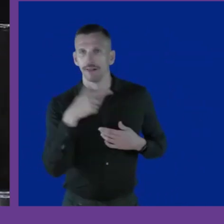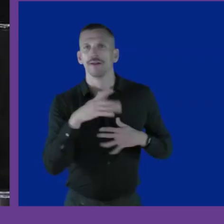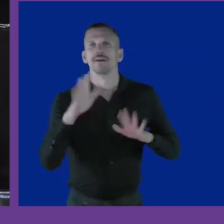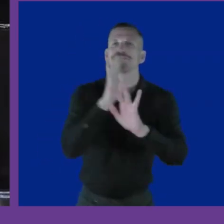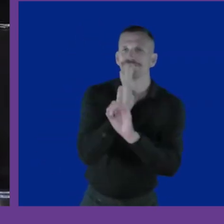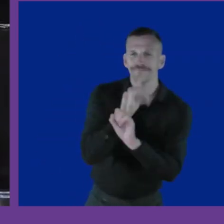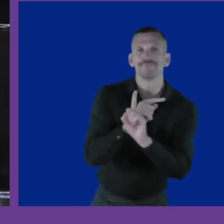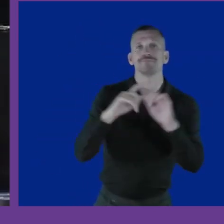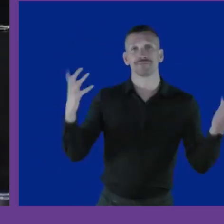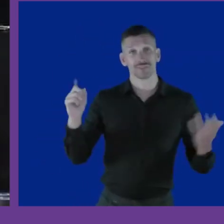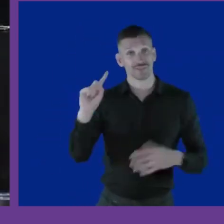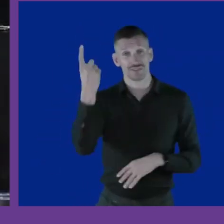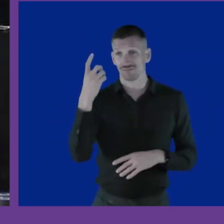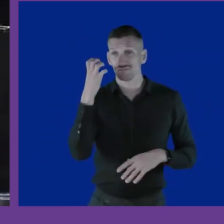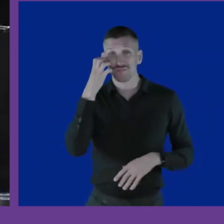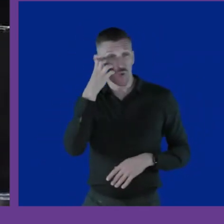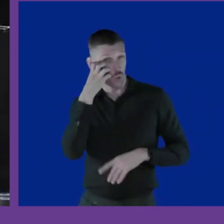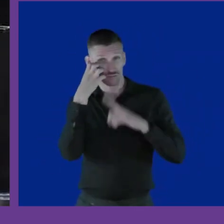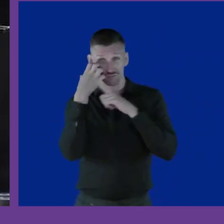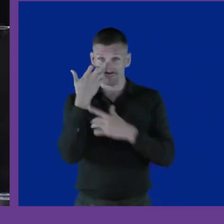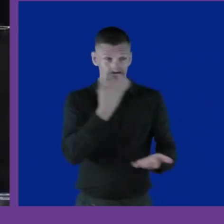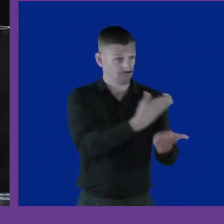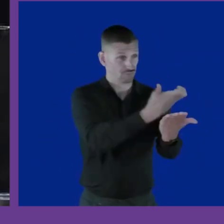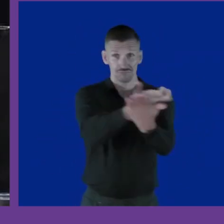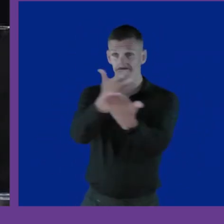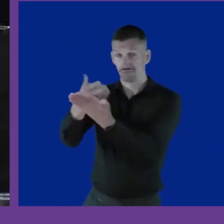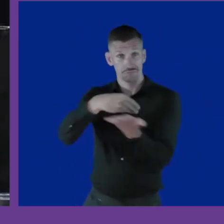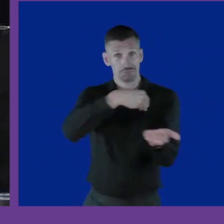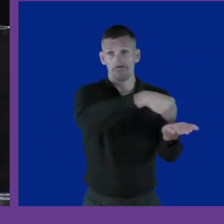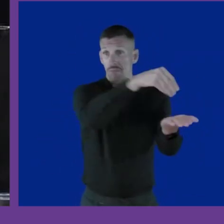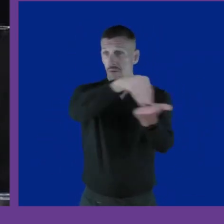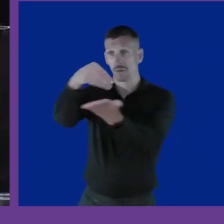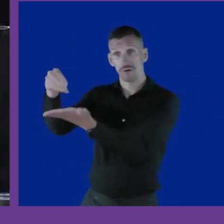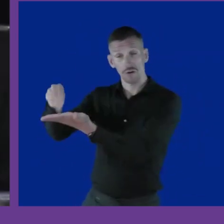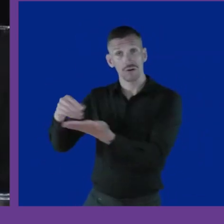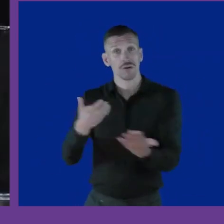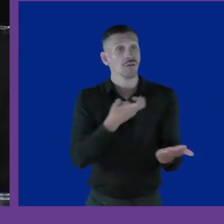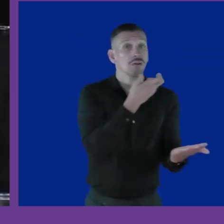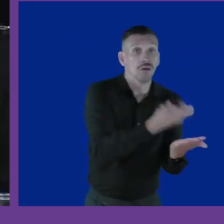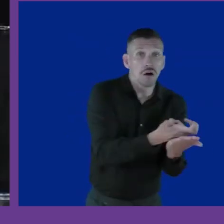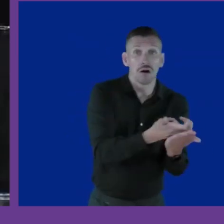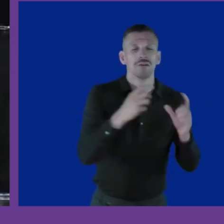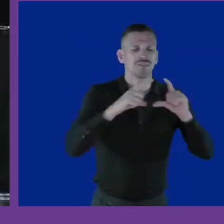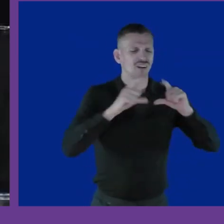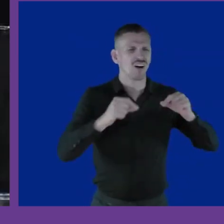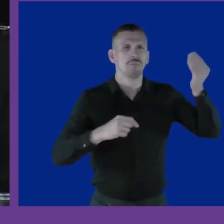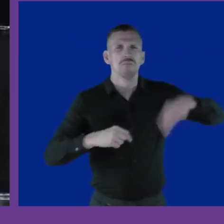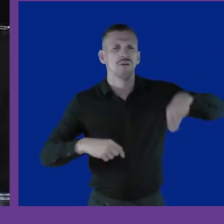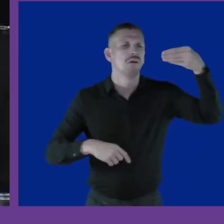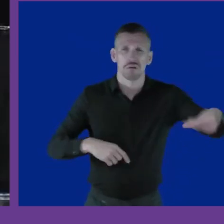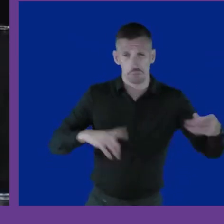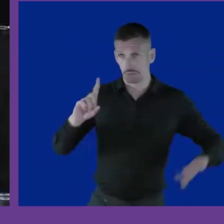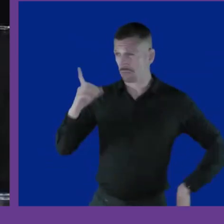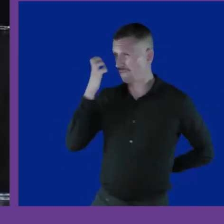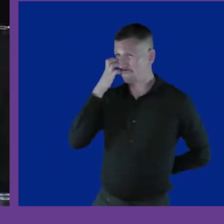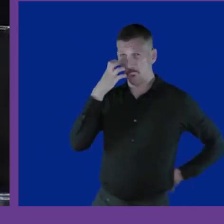terminals. So a merchant may not have even a hardware terminal, but they're using an app-based solution. So,